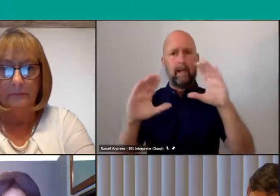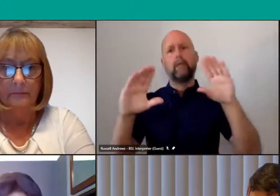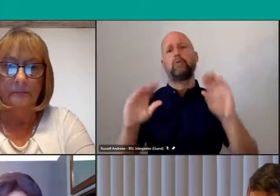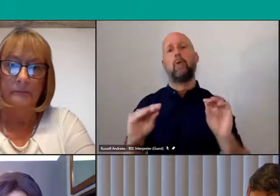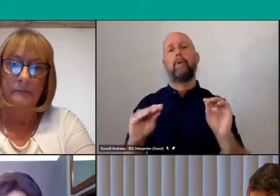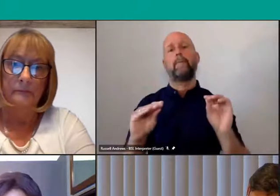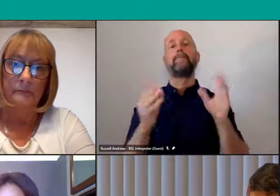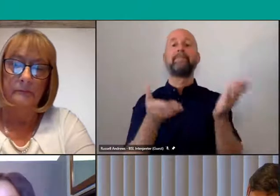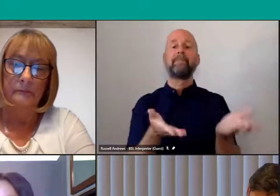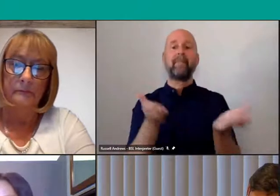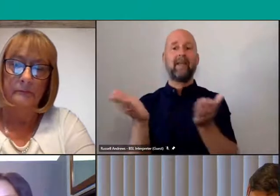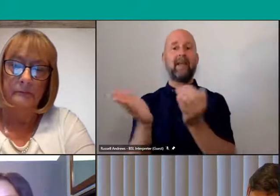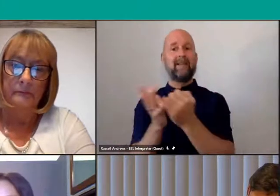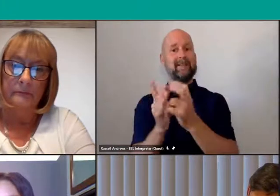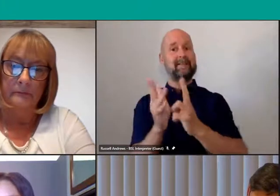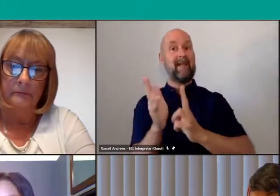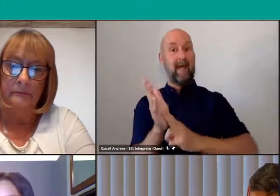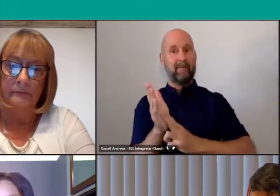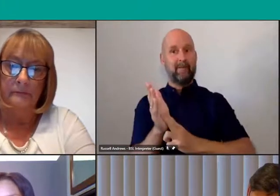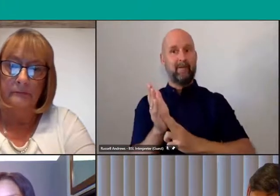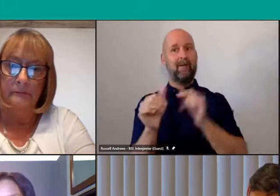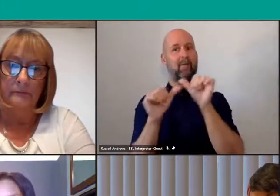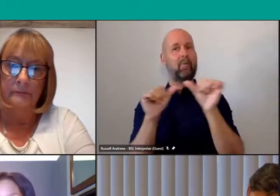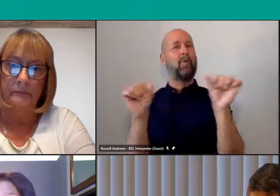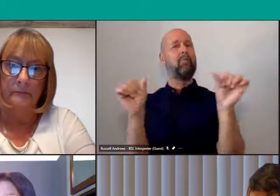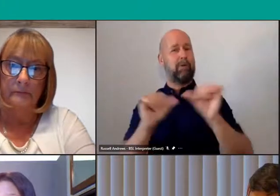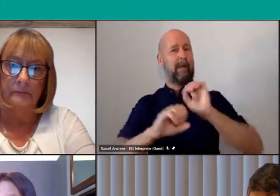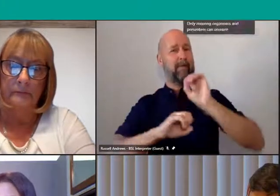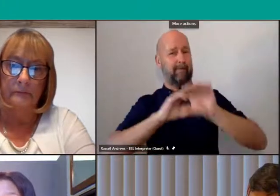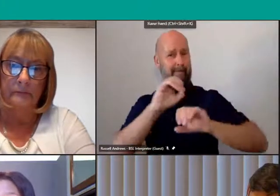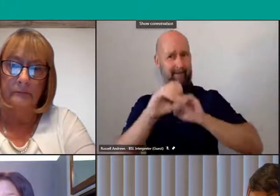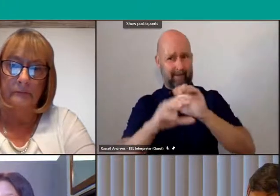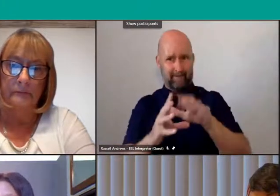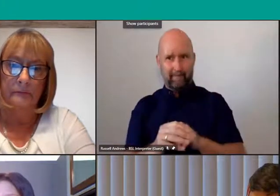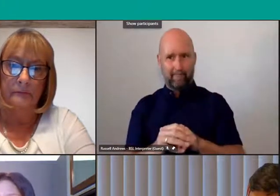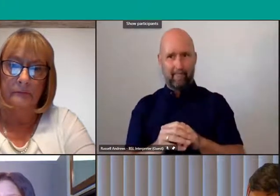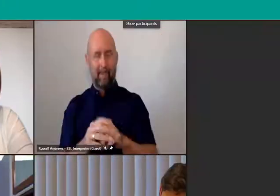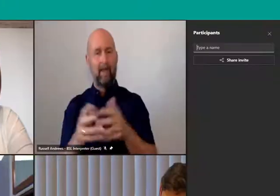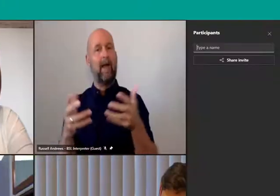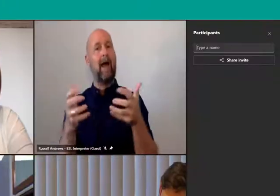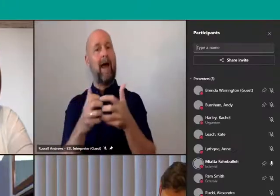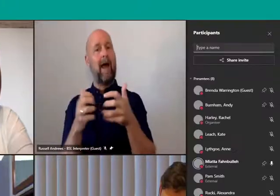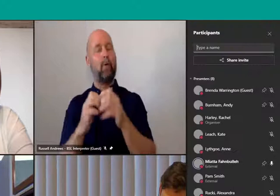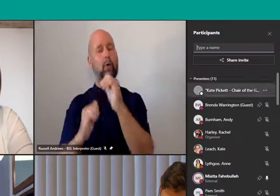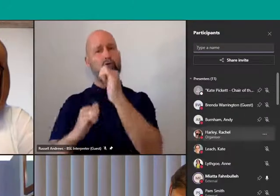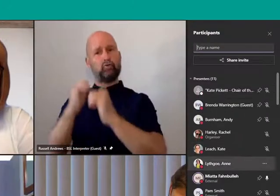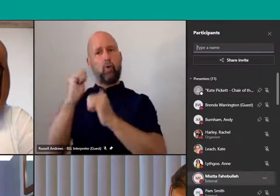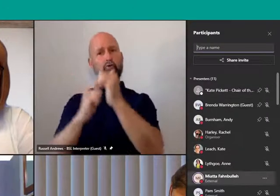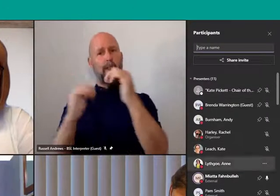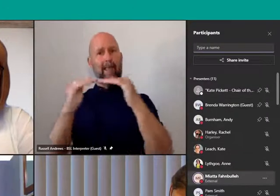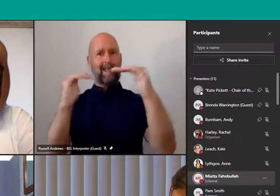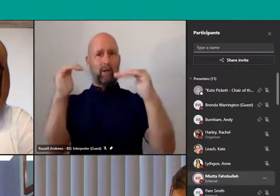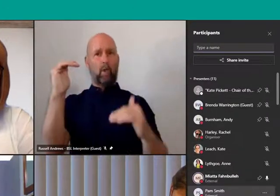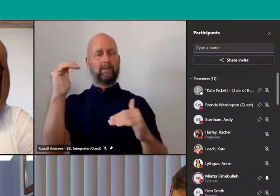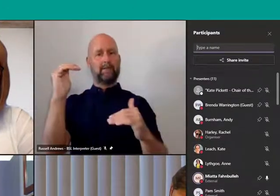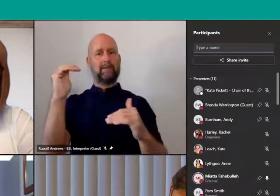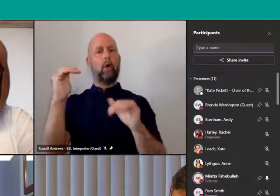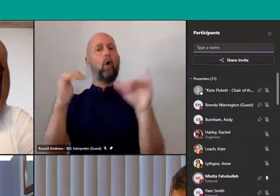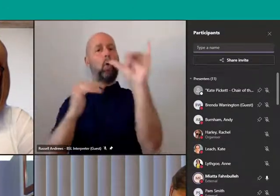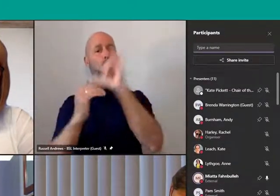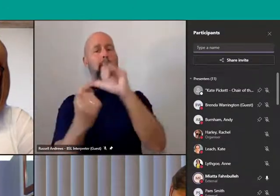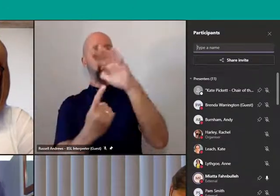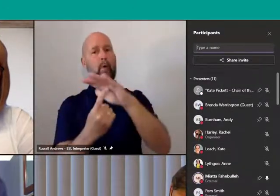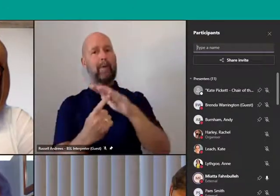to Simon, who will say a few words on how we tackle structural inequality and what we must prioritise in trying to do